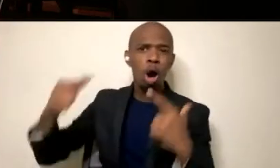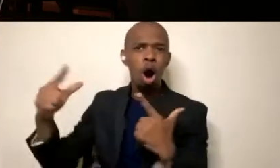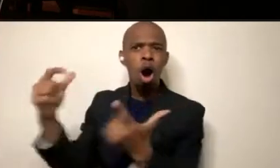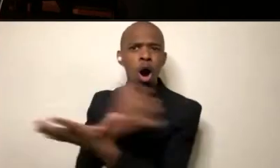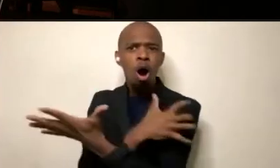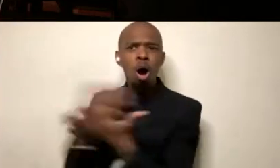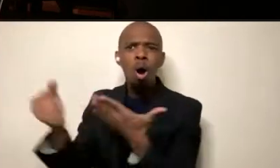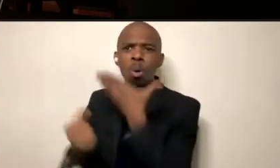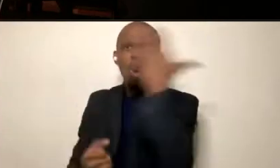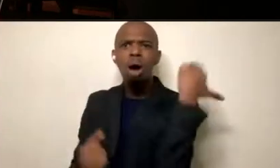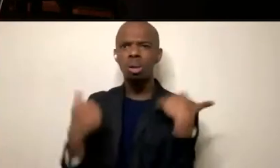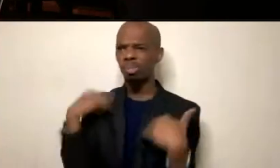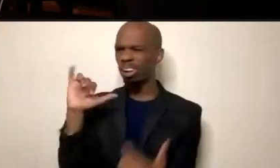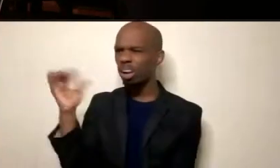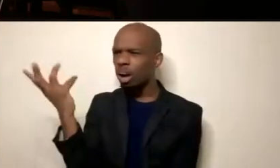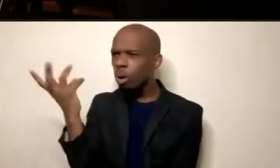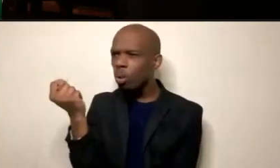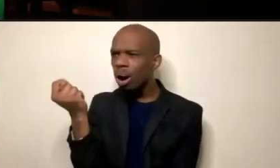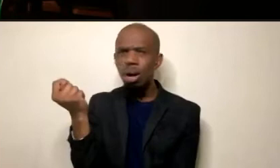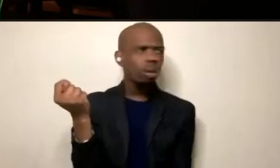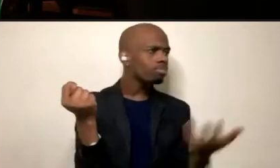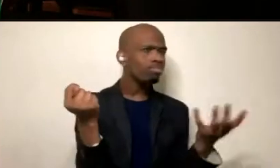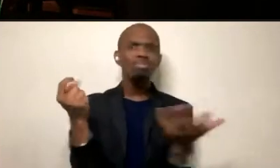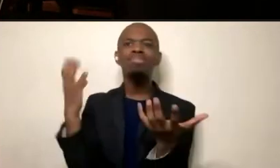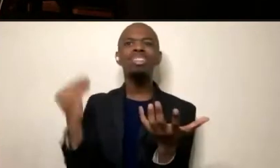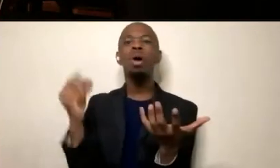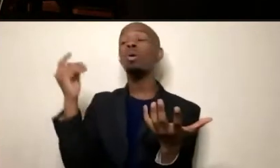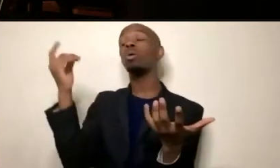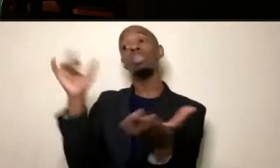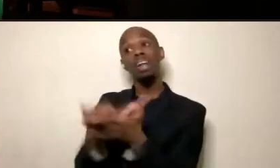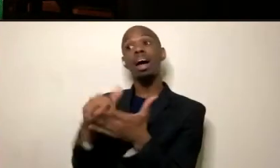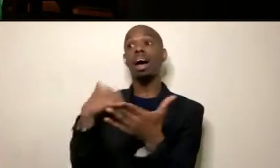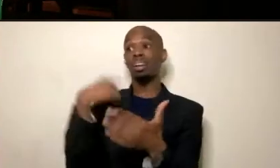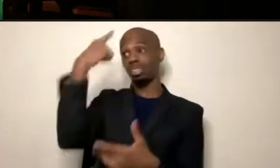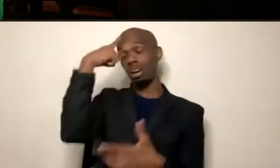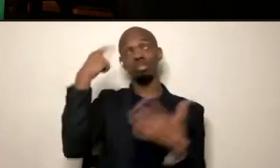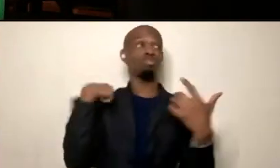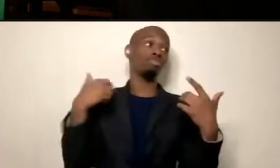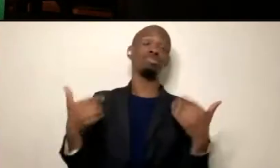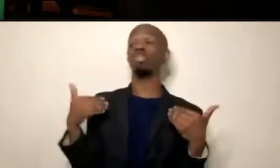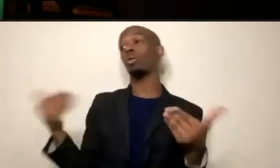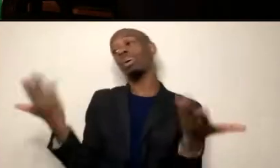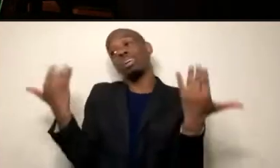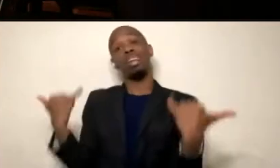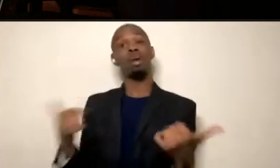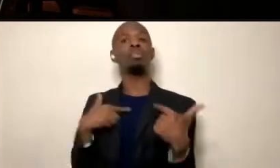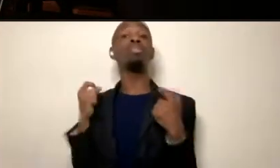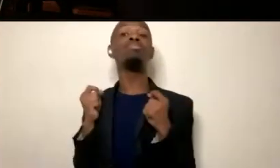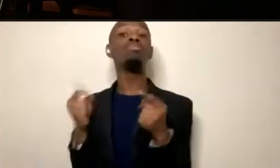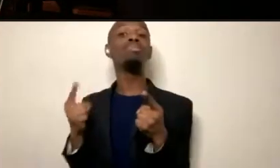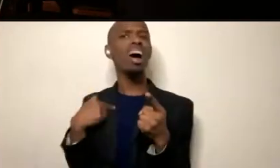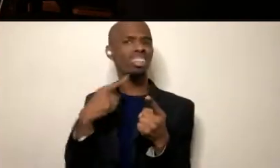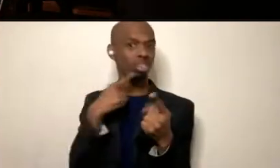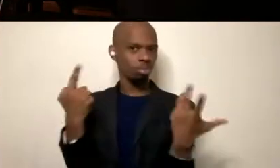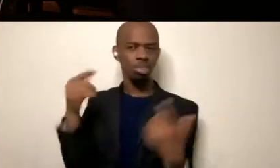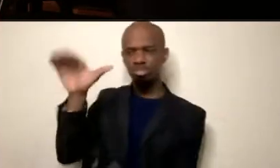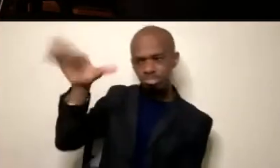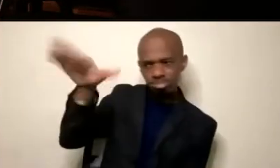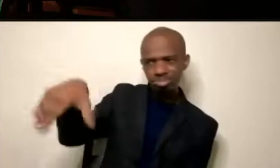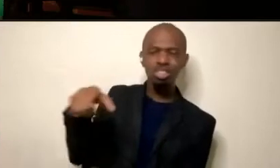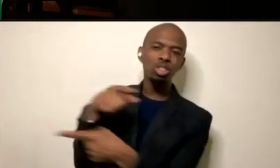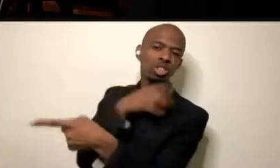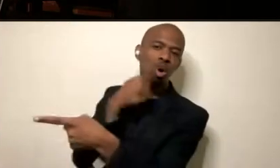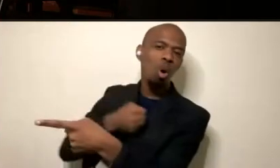decide, okay, I'm gonna improvise now. So I walk up to this woman, I go, girl. And she's an elderly white lady, and she's like,